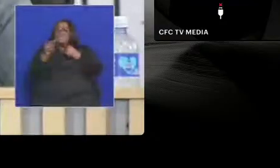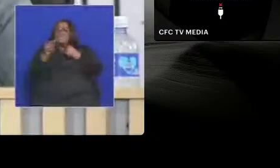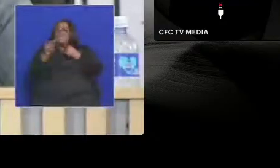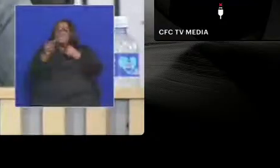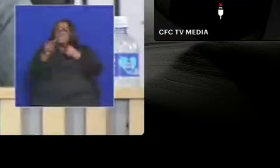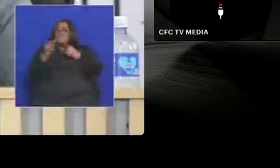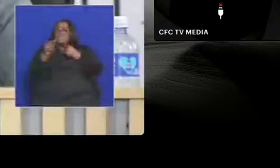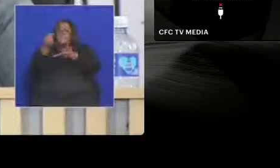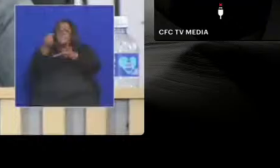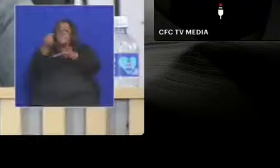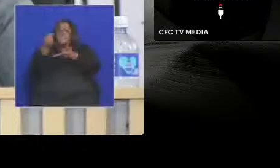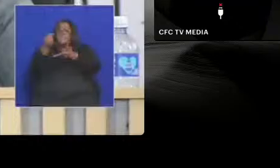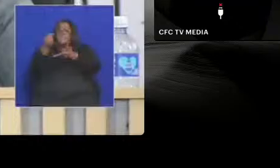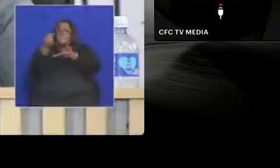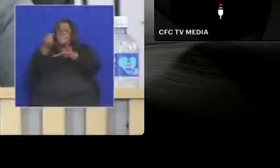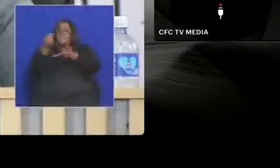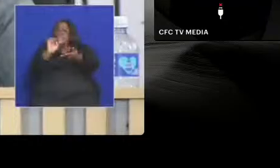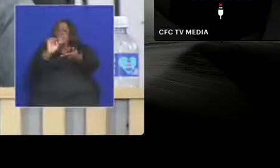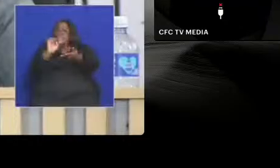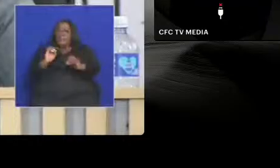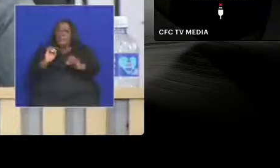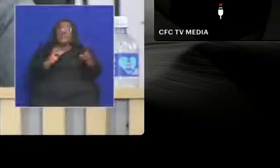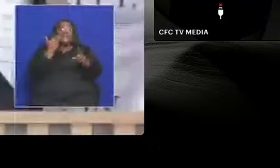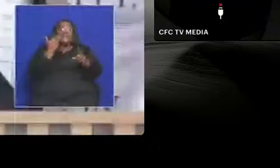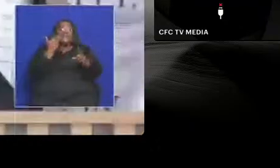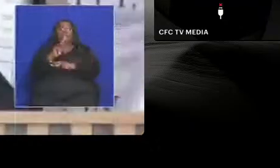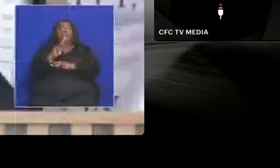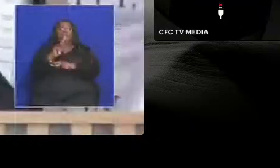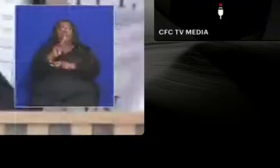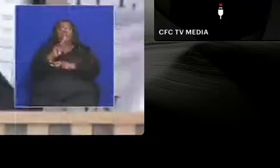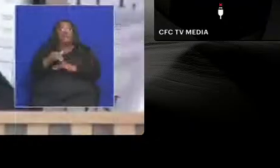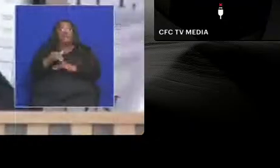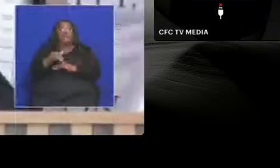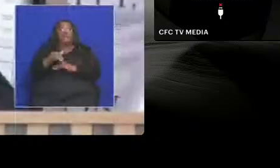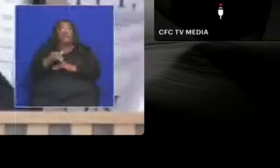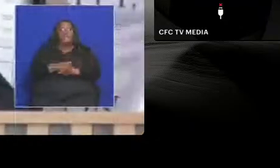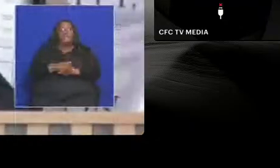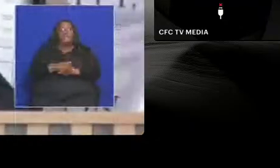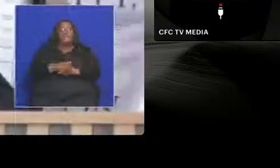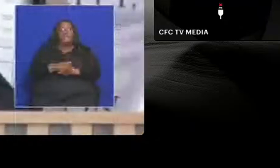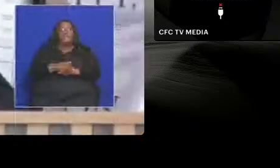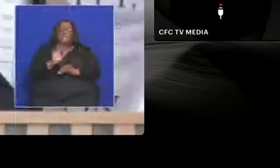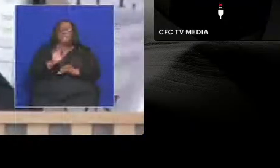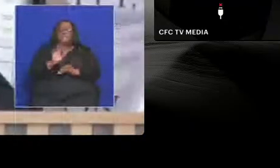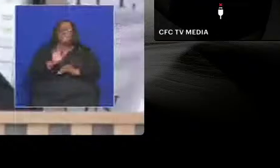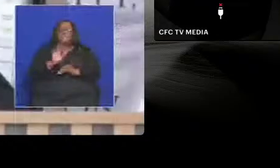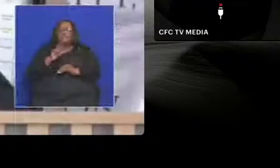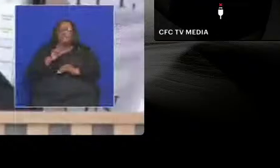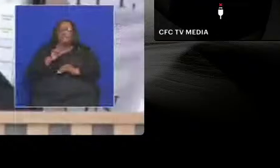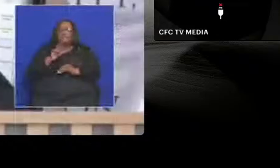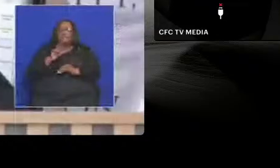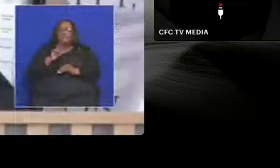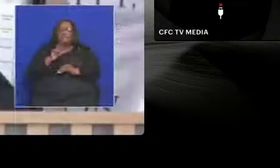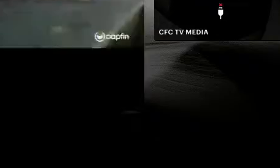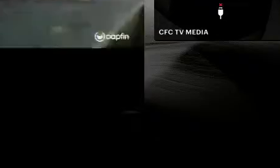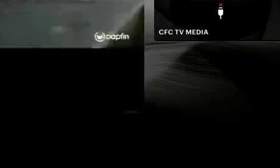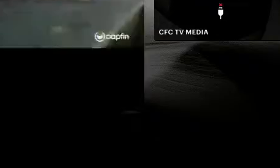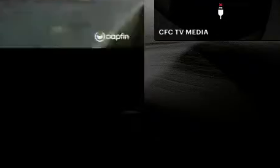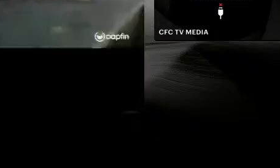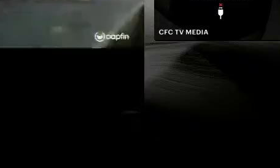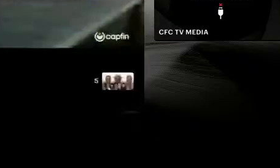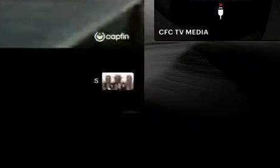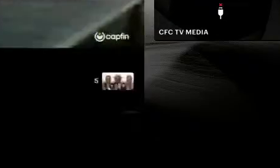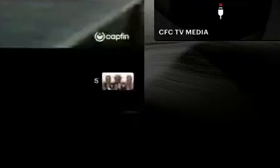amount. No, I don't want you to exceed. I wanted to know what you have both invested. So have you ever exhausted money?